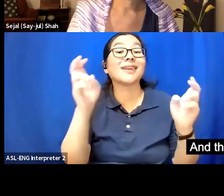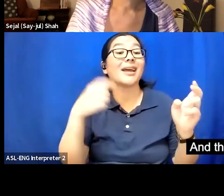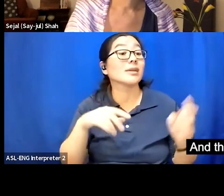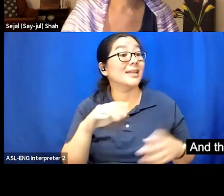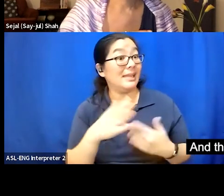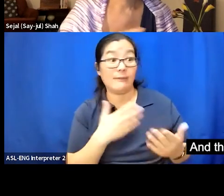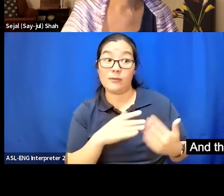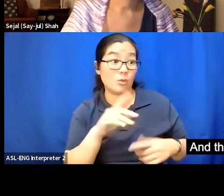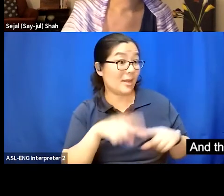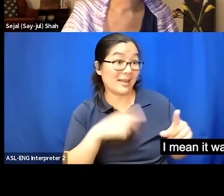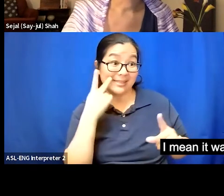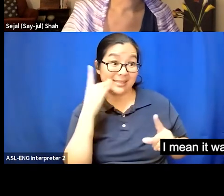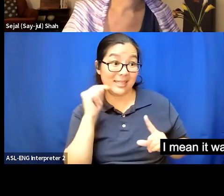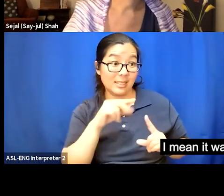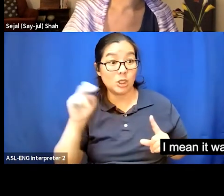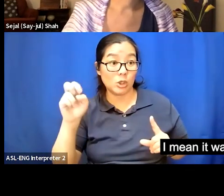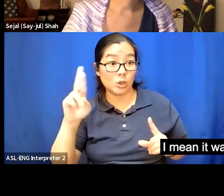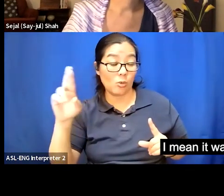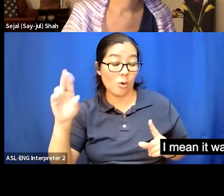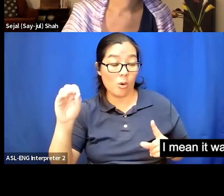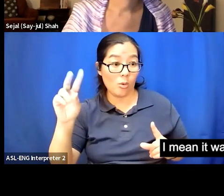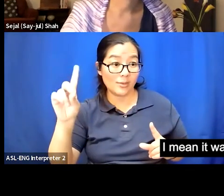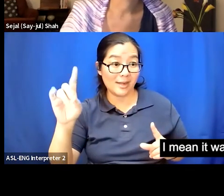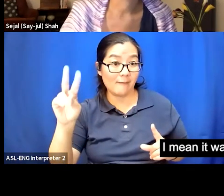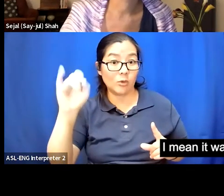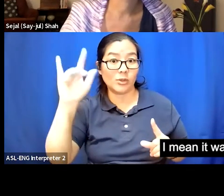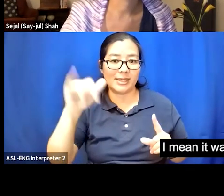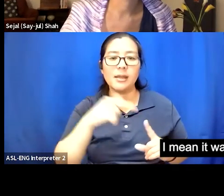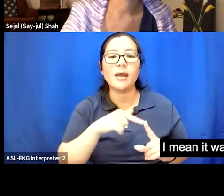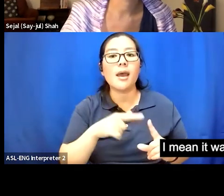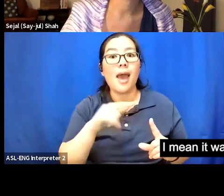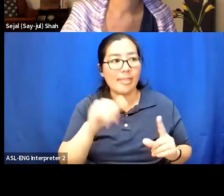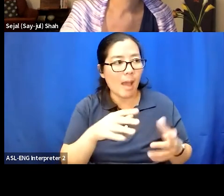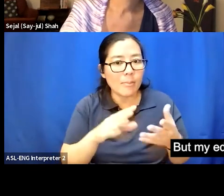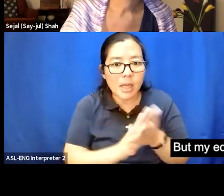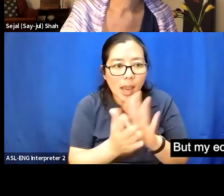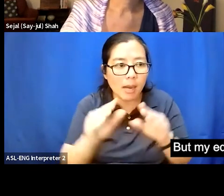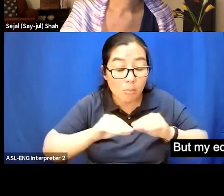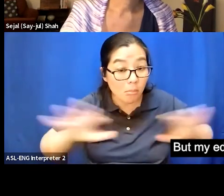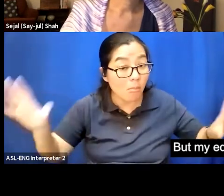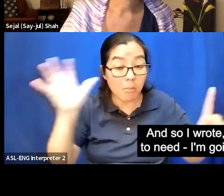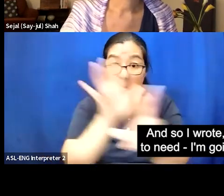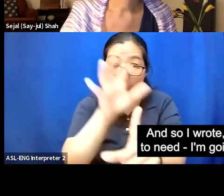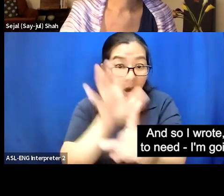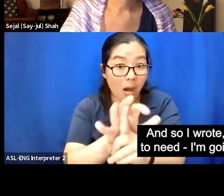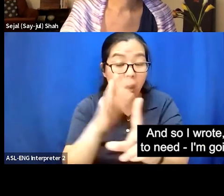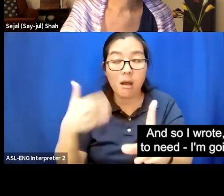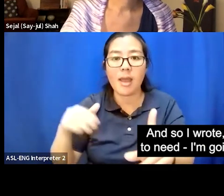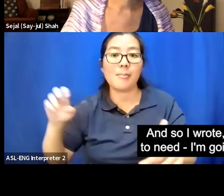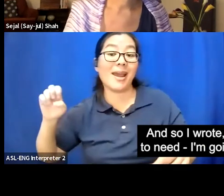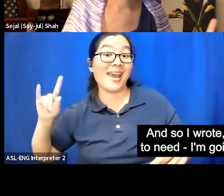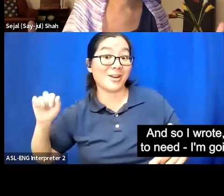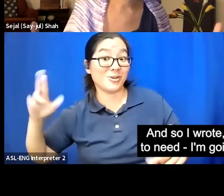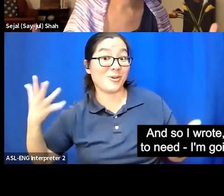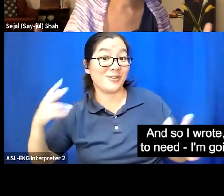Neurodiversity. And that went viral. I mean, it was kind of a shock. I mean, it was shocking to me, but my editor had seen it. And so I wrote and I